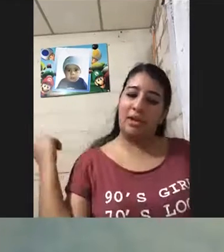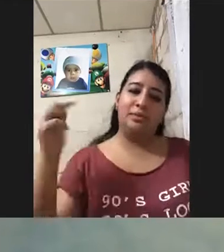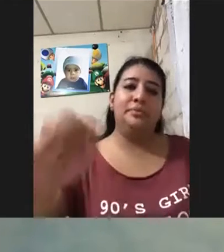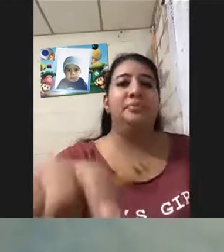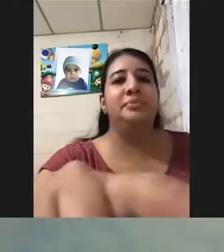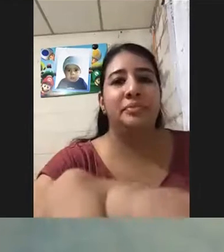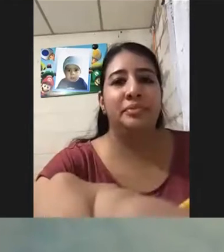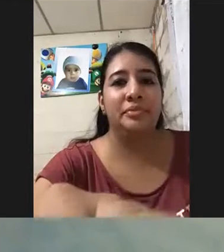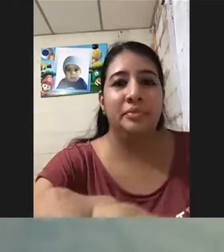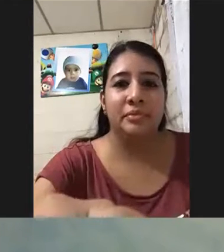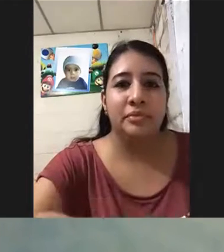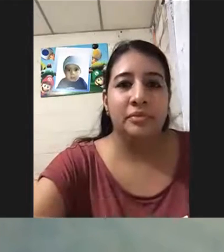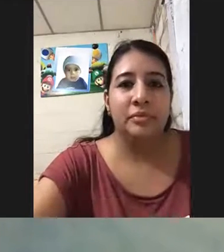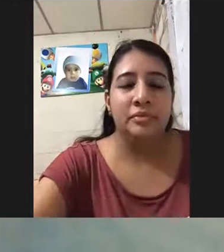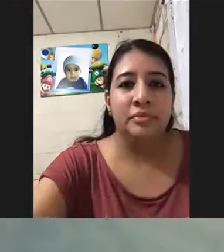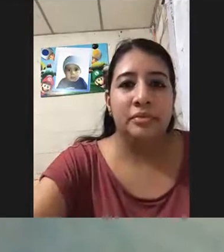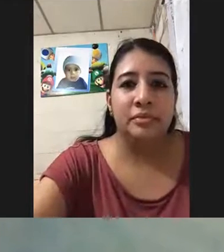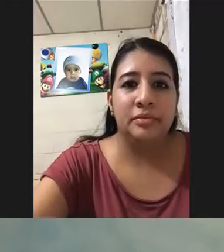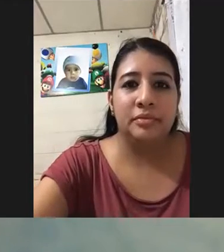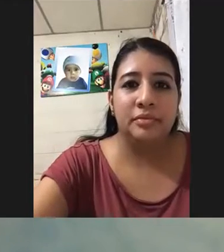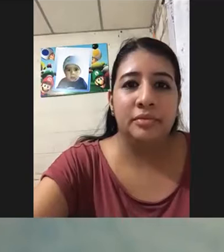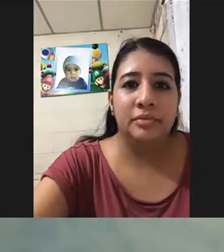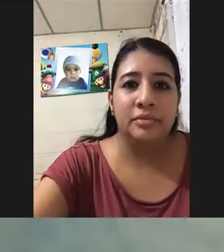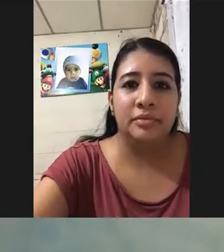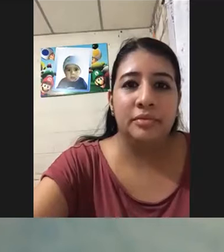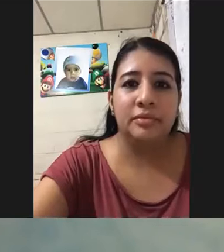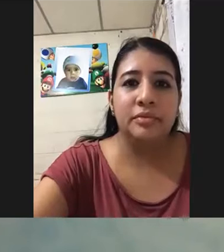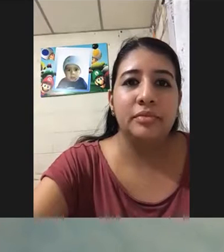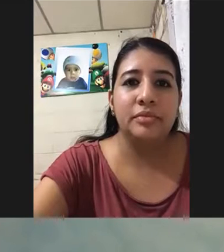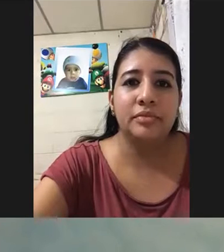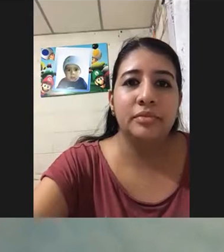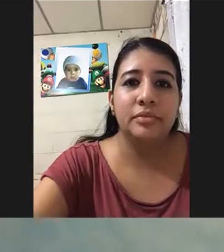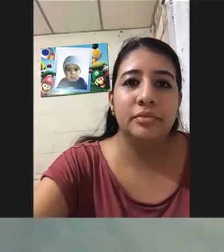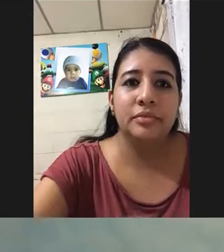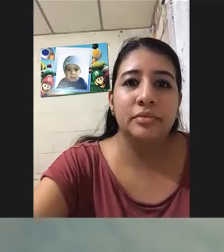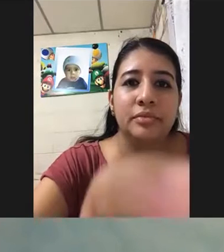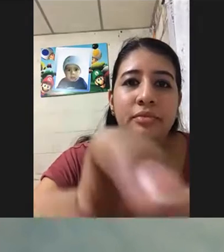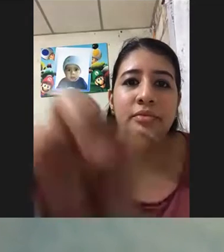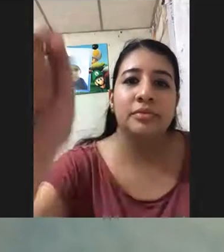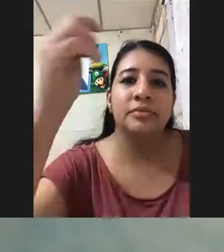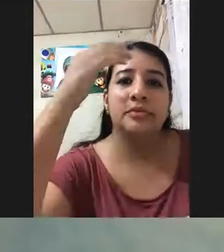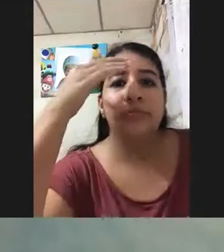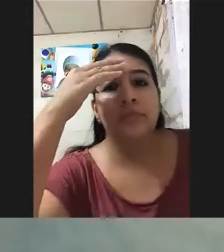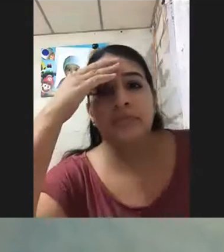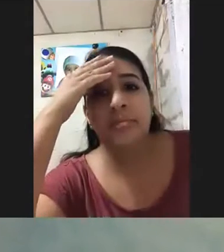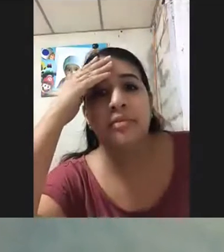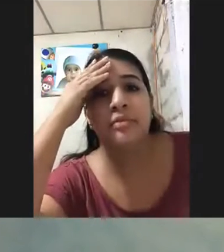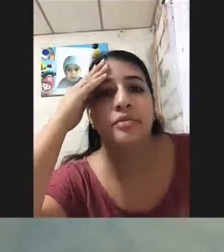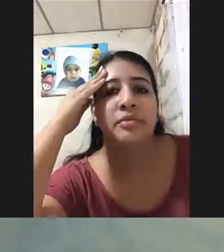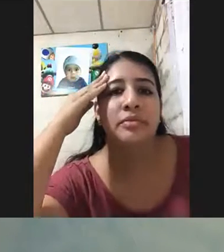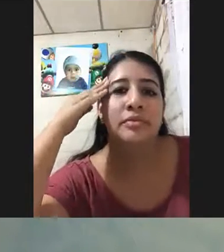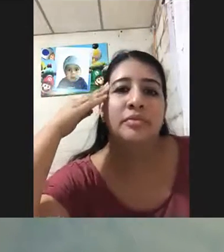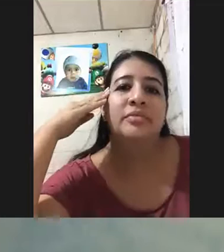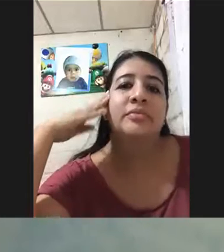Downtown. Yes, that is downtown. So yeah, I went downtown today and traffic was